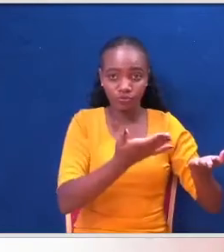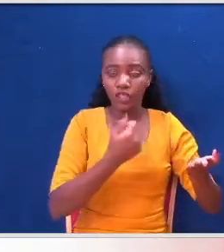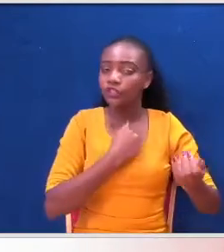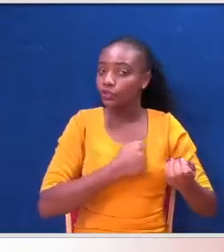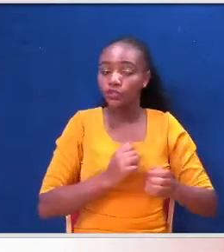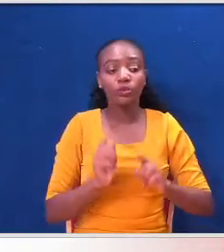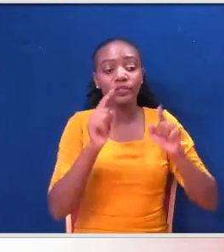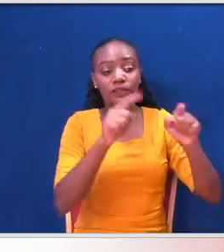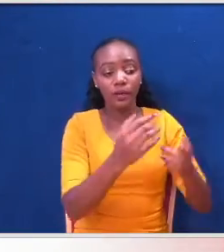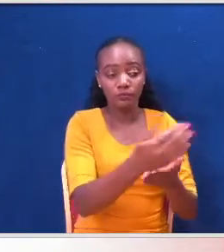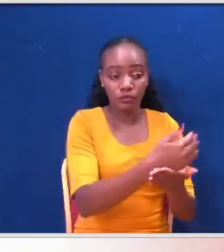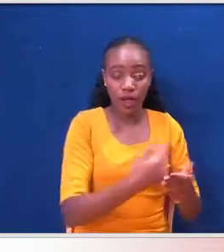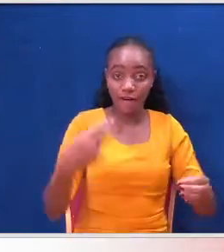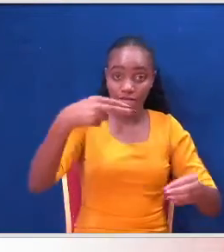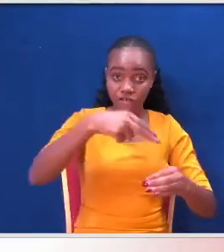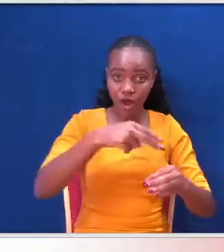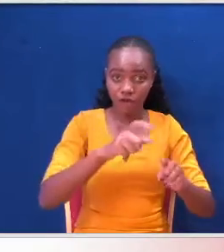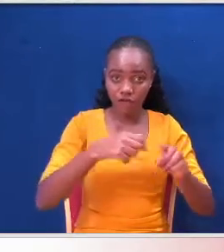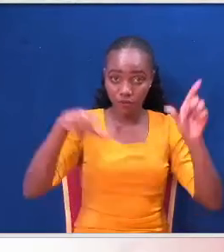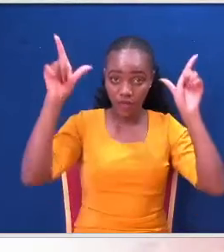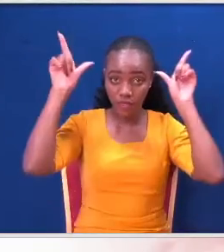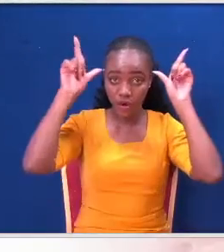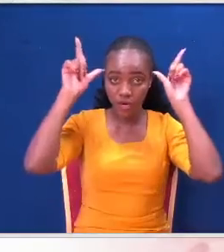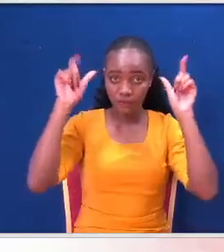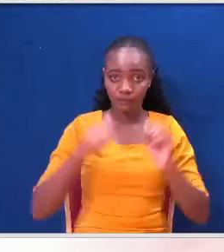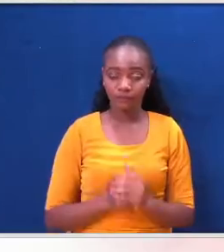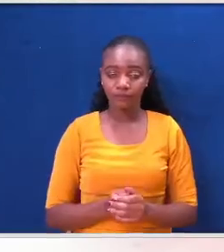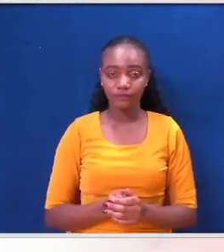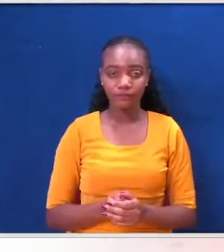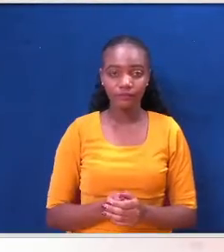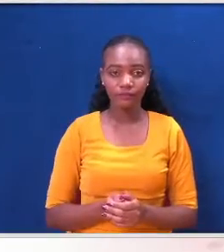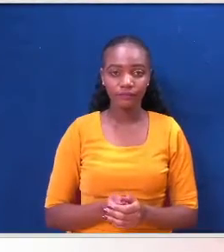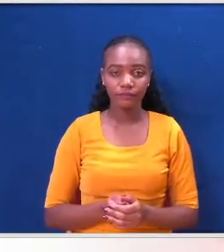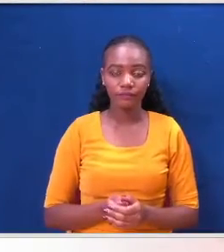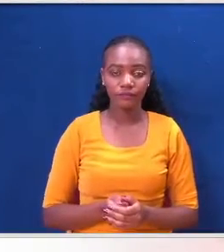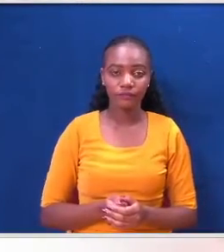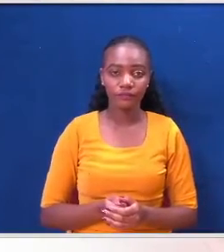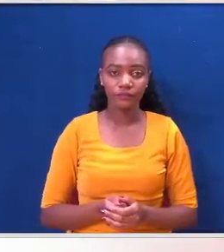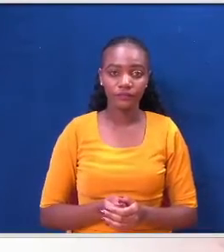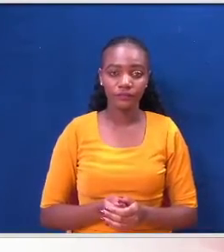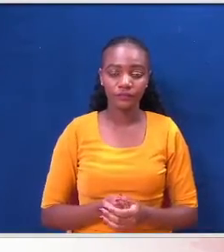accident to siphon fuel from the tanker. Sharon Baranga, TV 47.